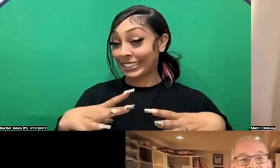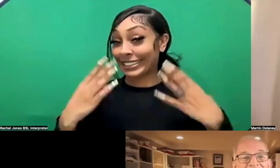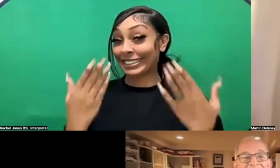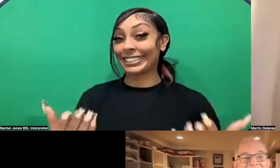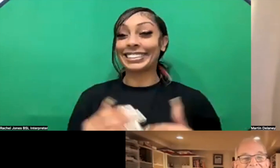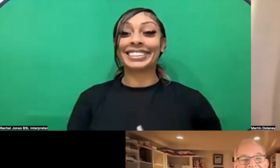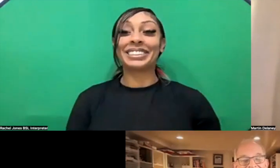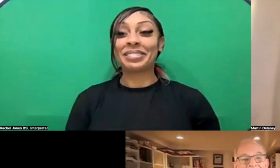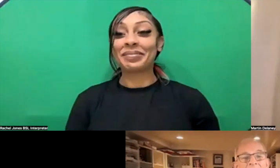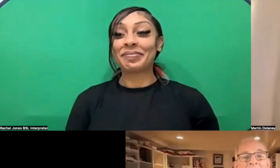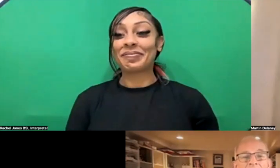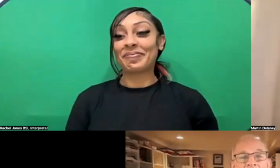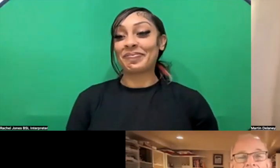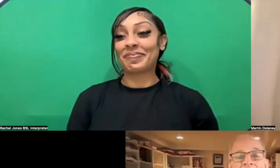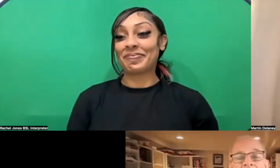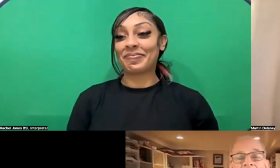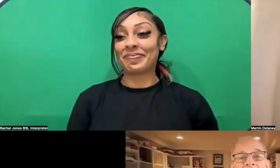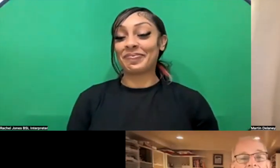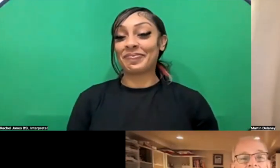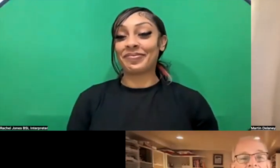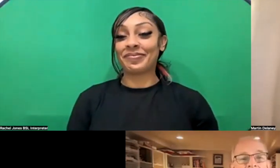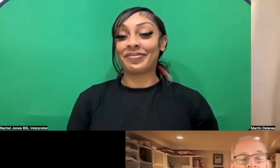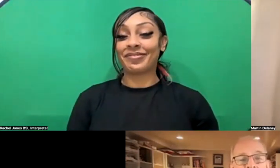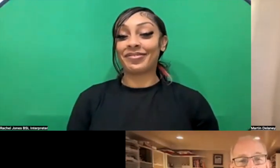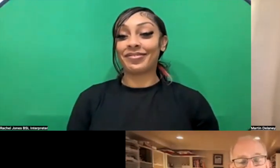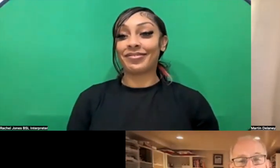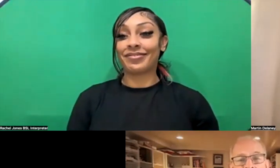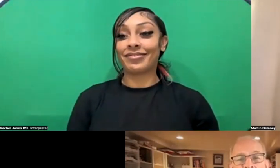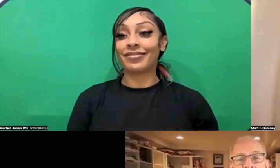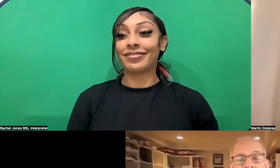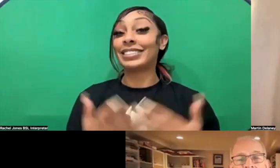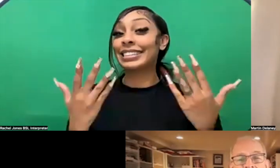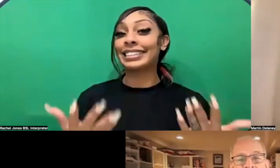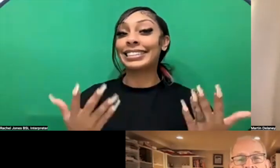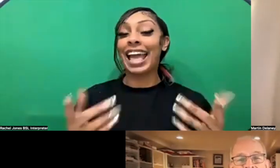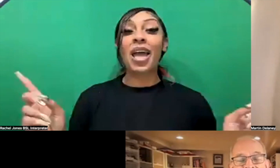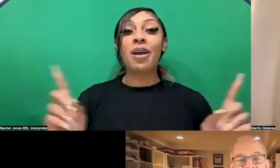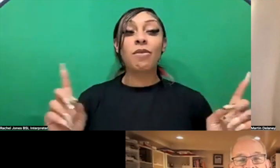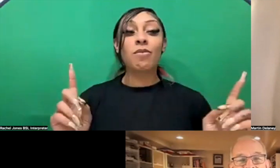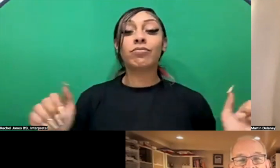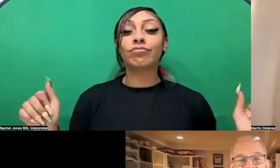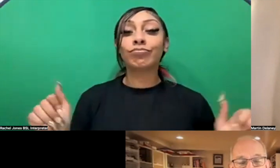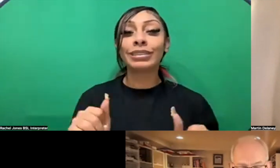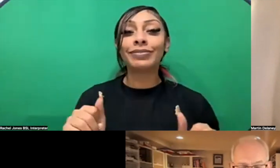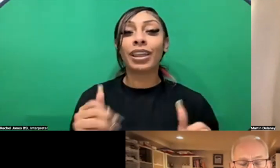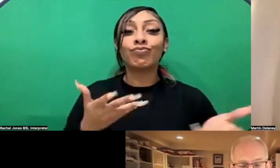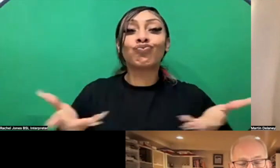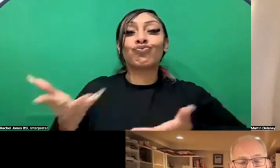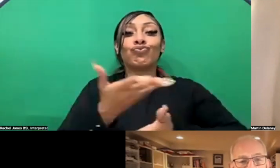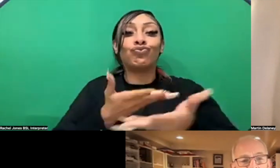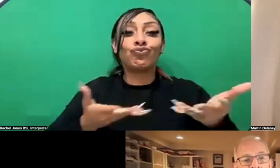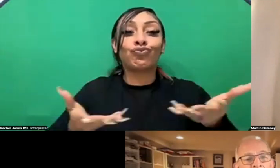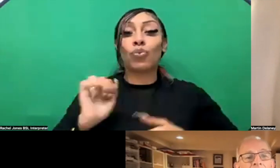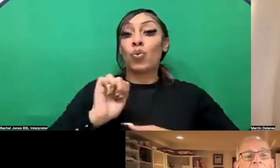good. So today we're going to briefly discuss your past works, which we'll get onto in a